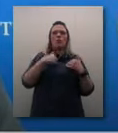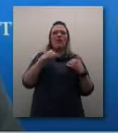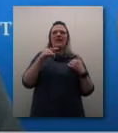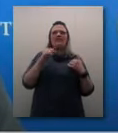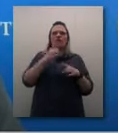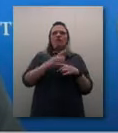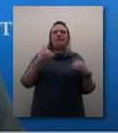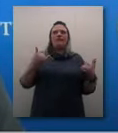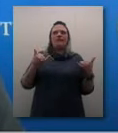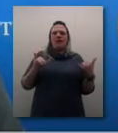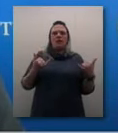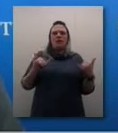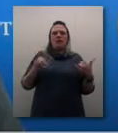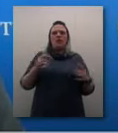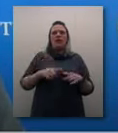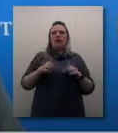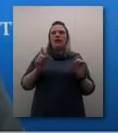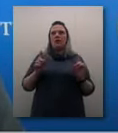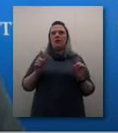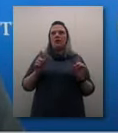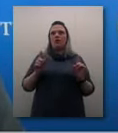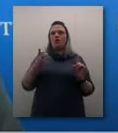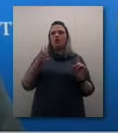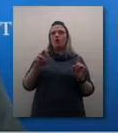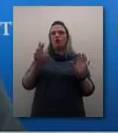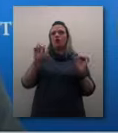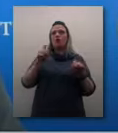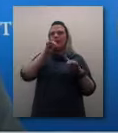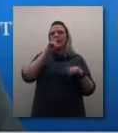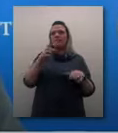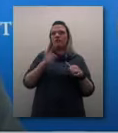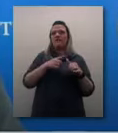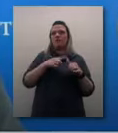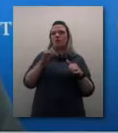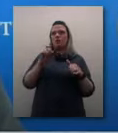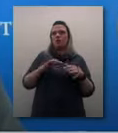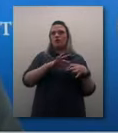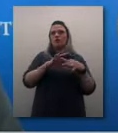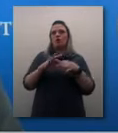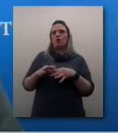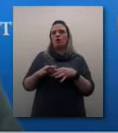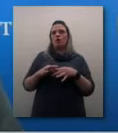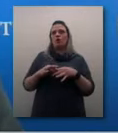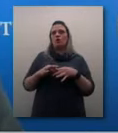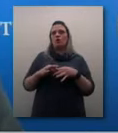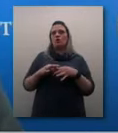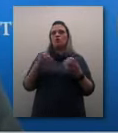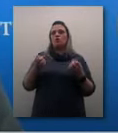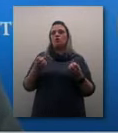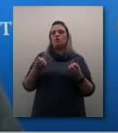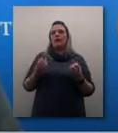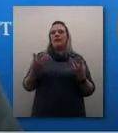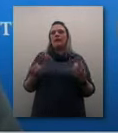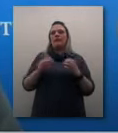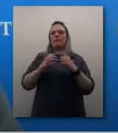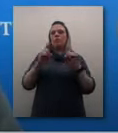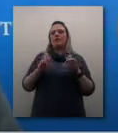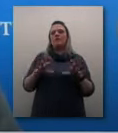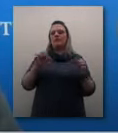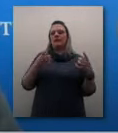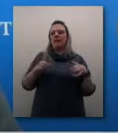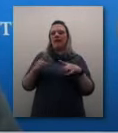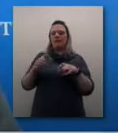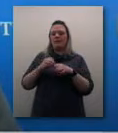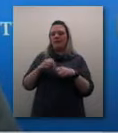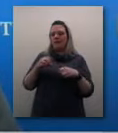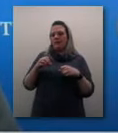now. However, I believe Dr. Burstein can answer the first question with regards to how much more can be done at the public health lab as a result of receiving the